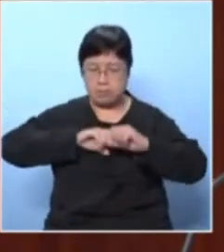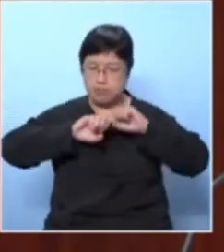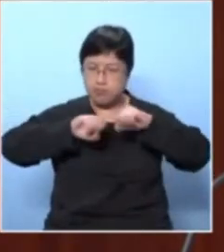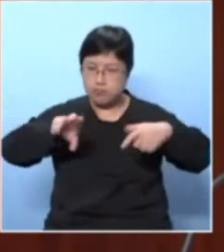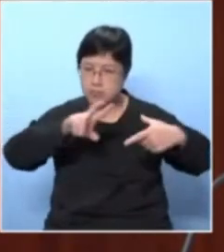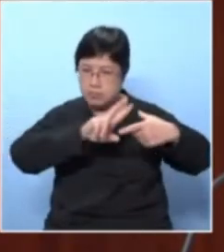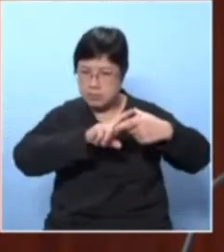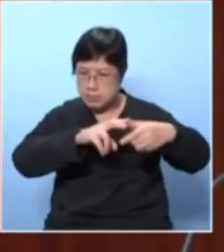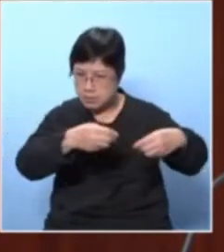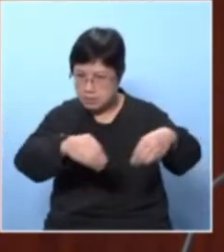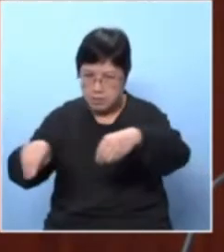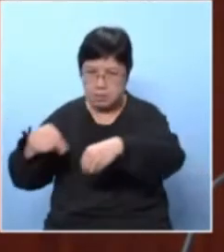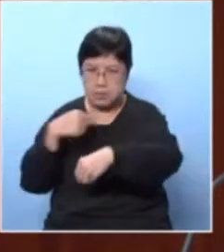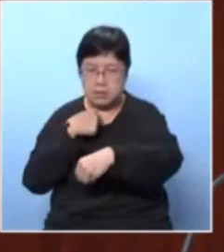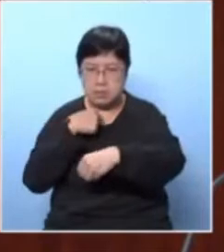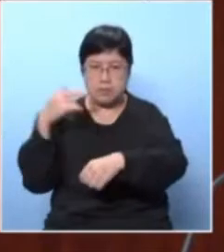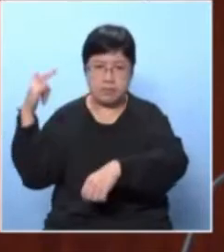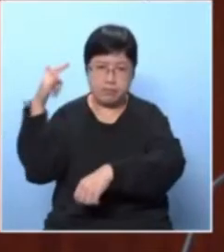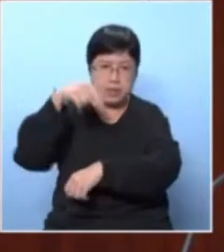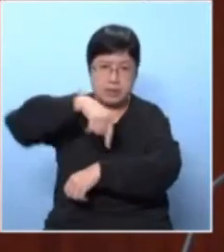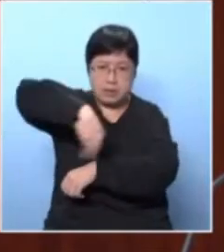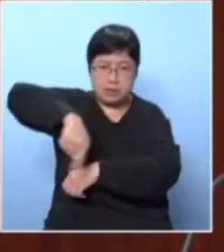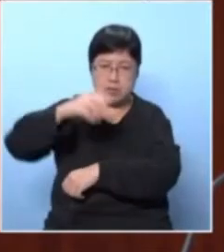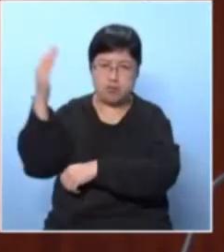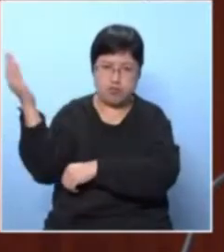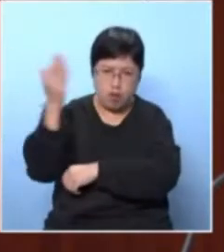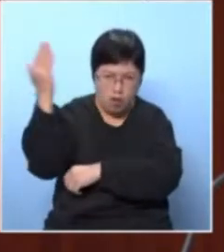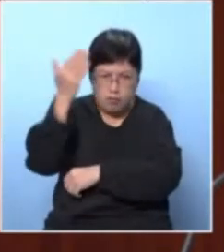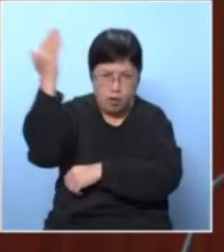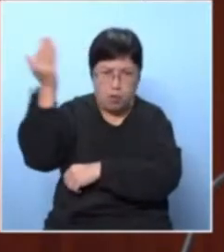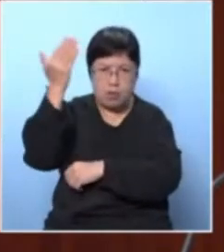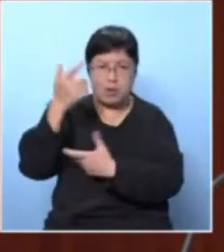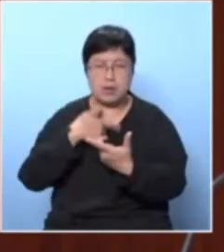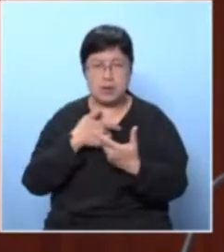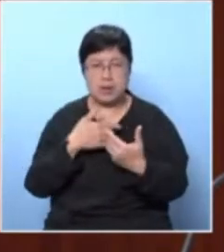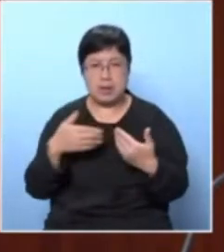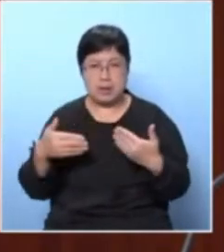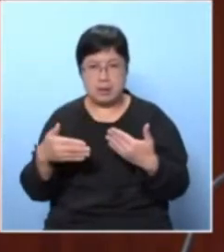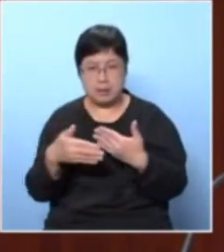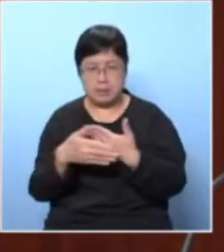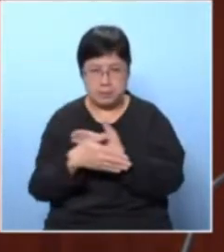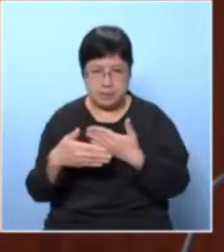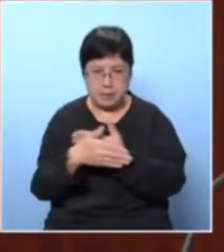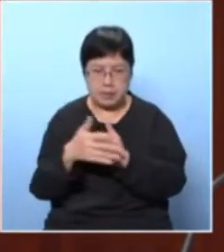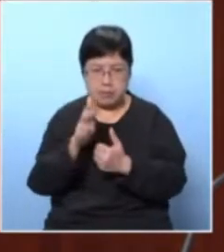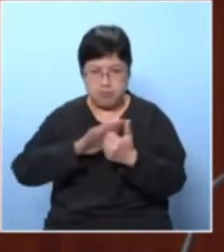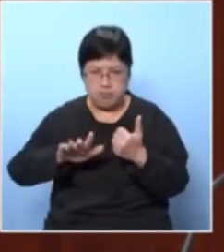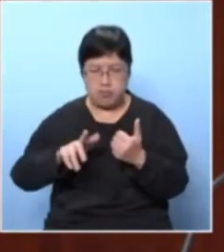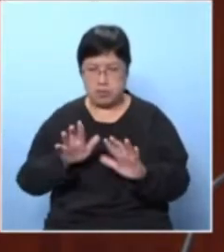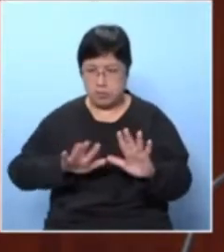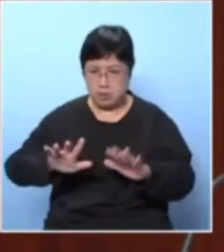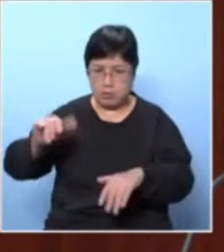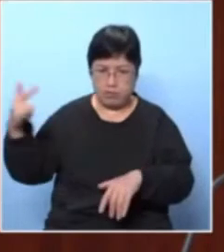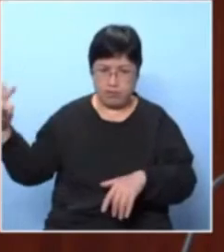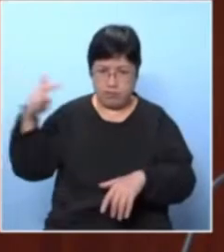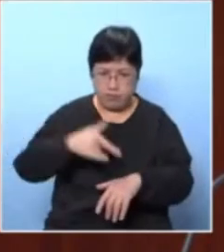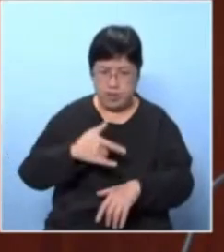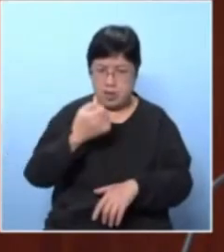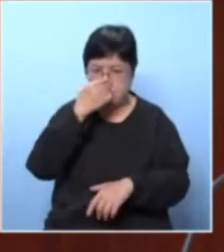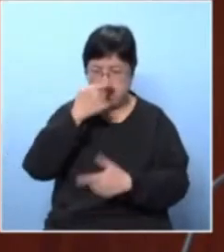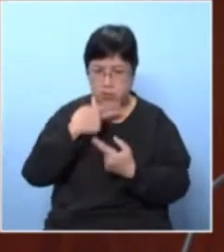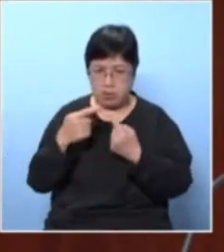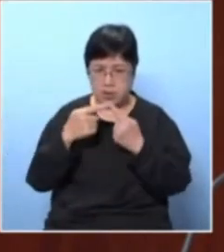under inclement weather, and the handling of airport arrivals under typhoon and suspension of public transportation service, etc.